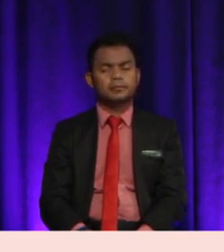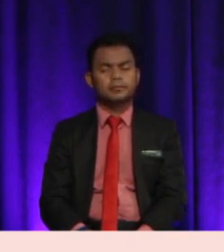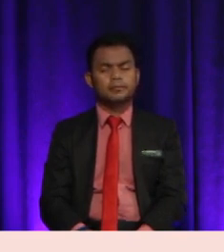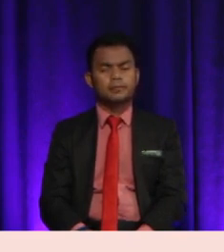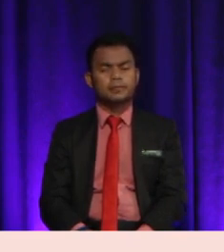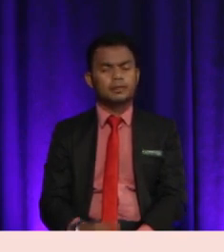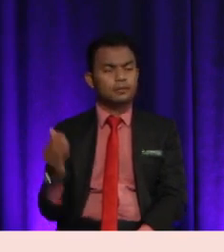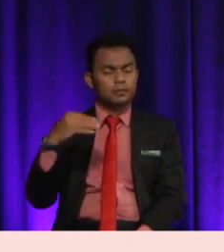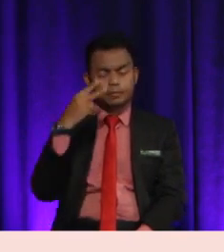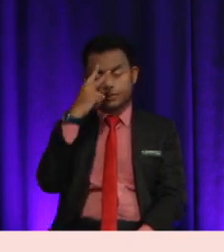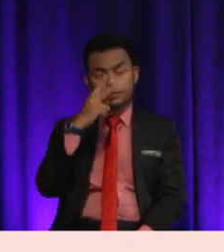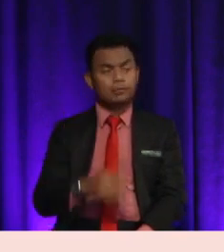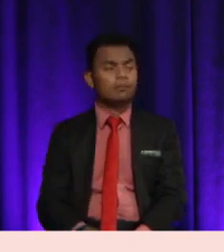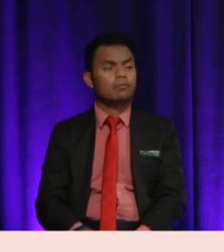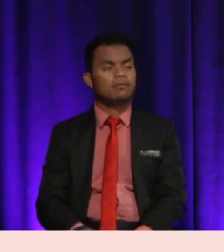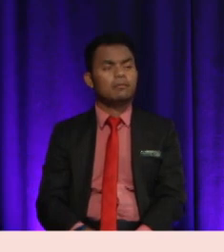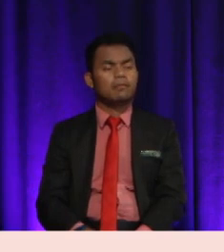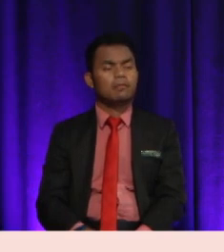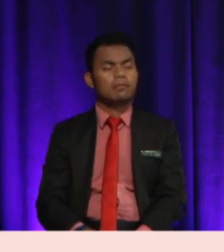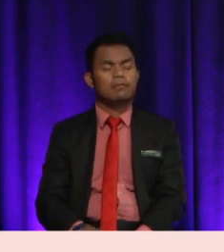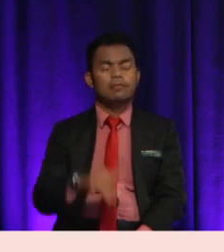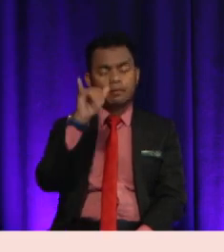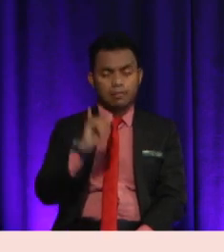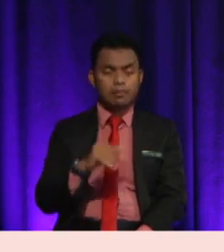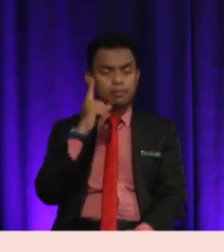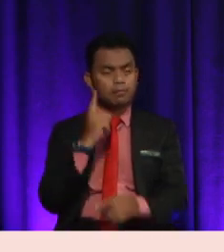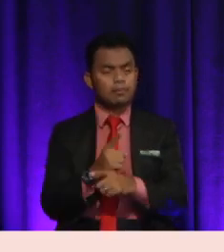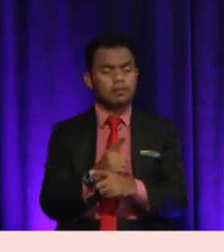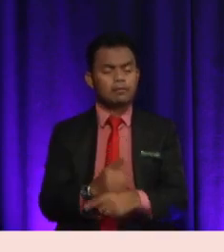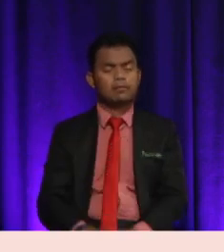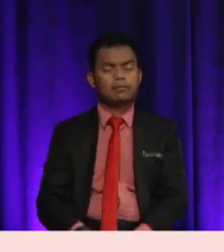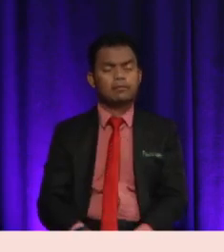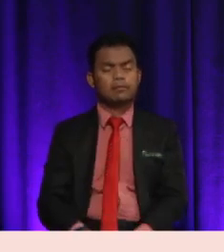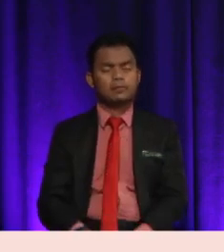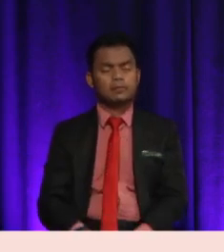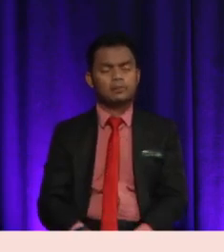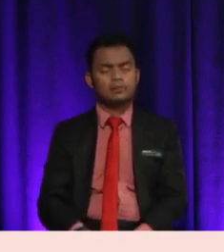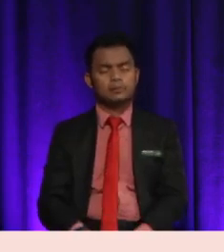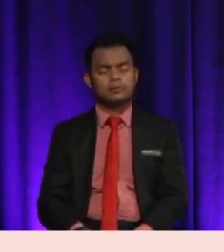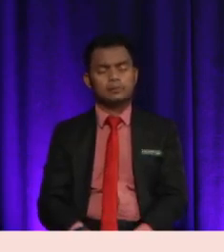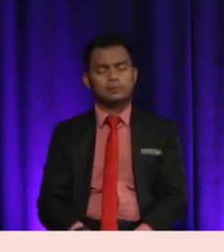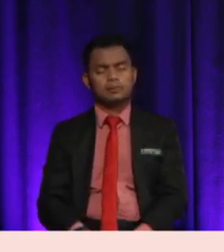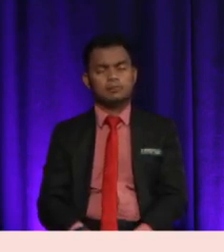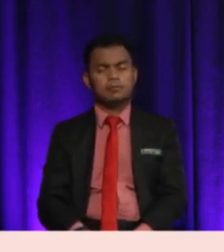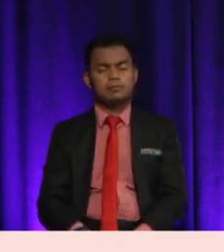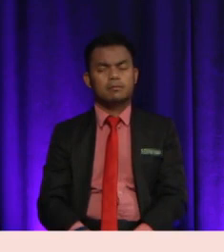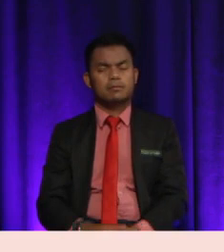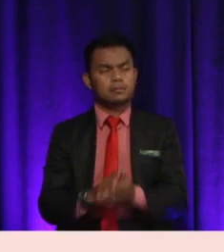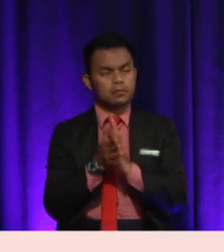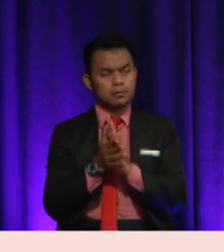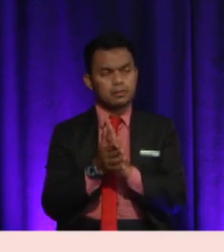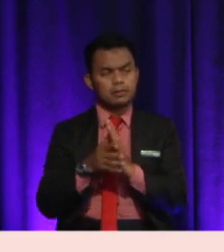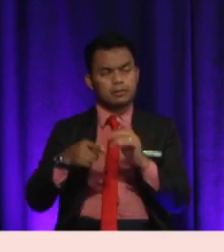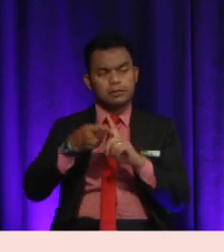now let's have a look. Yep, she had wanted to use her own savings to get the camera. So over here, you could